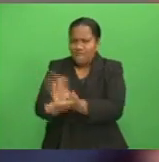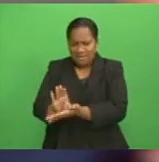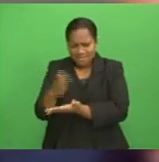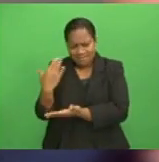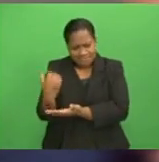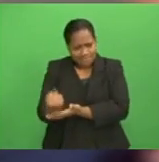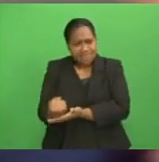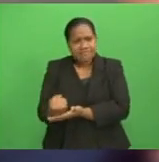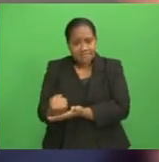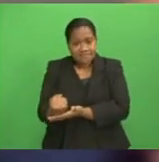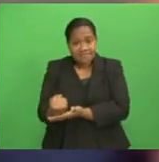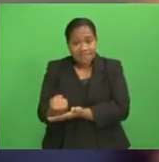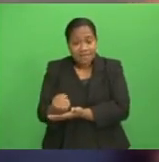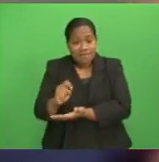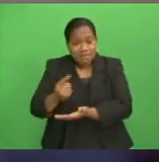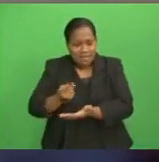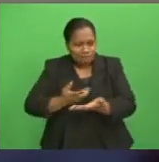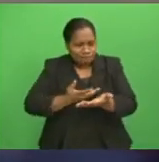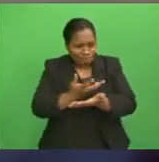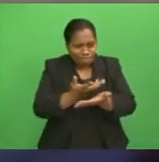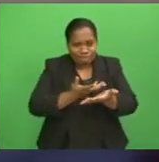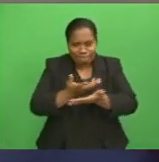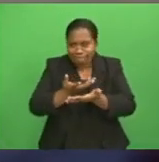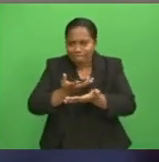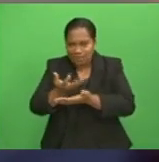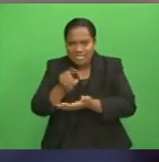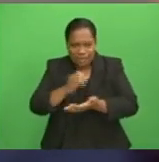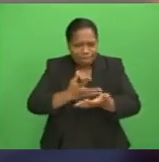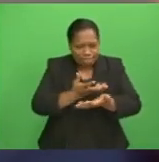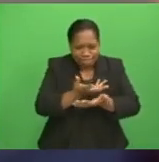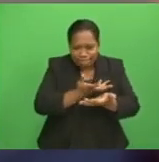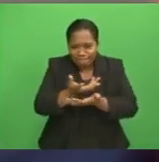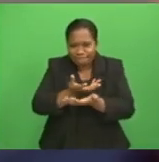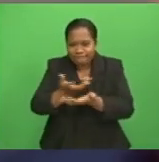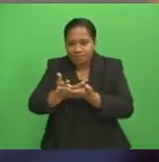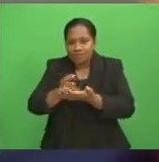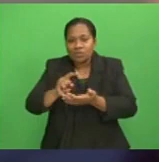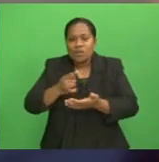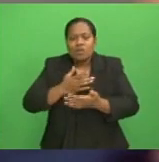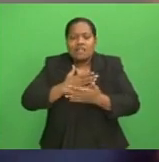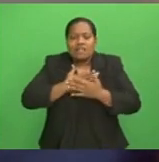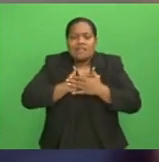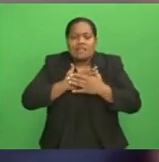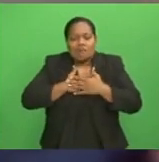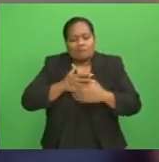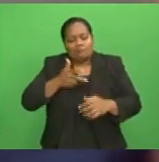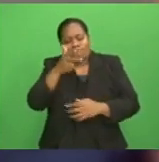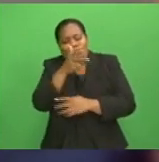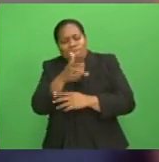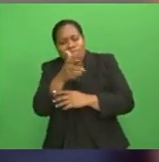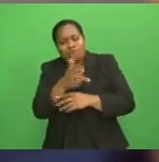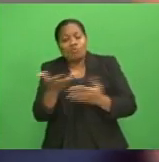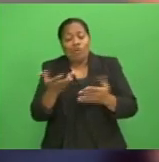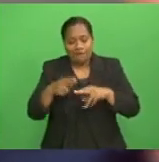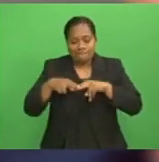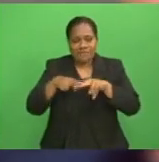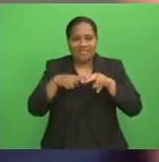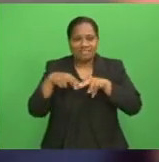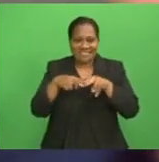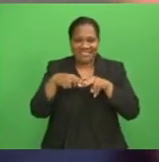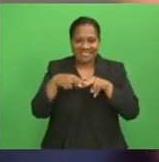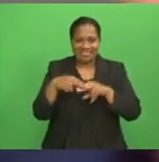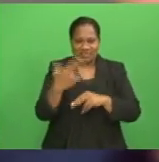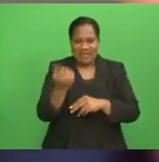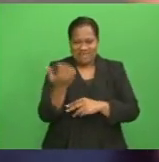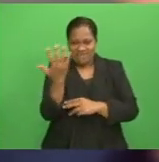and so I know negotiations are going on. Obviously, we would love to be able to film in Fiji. The